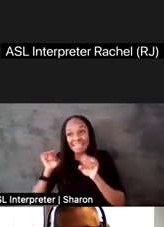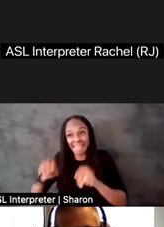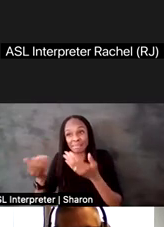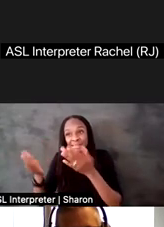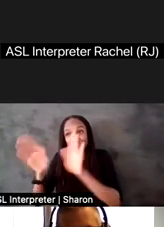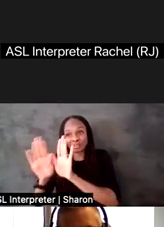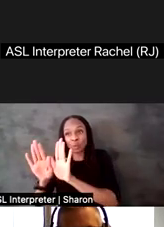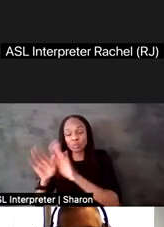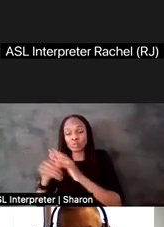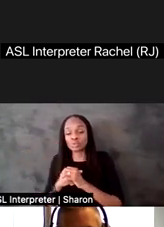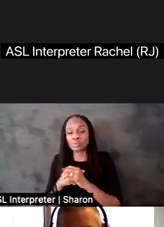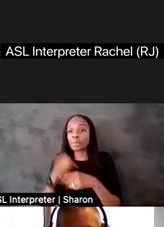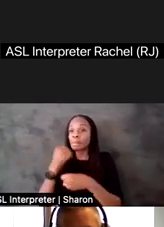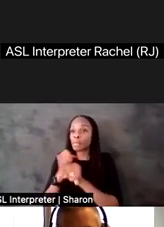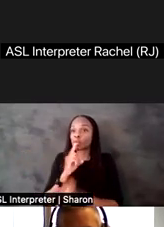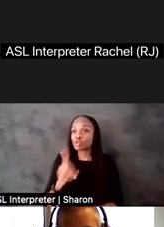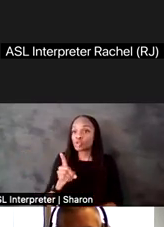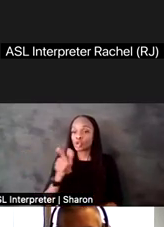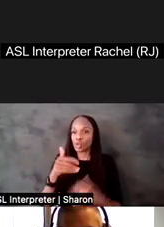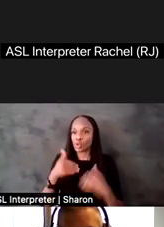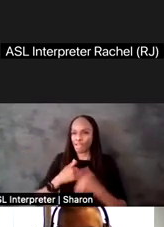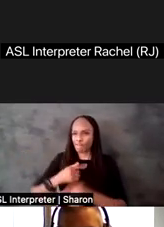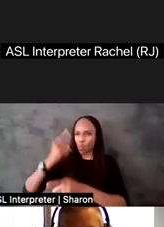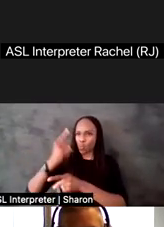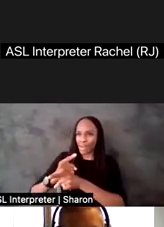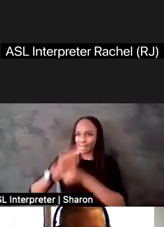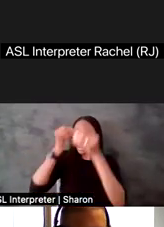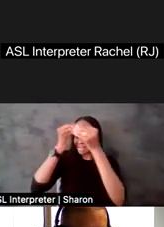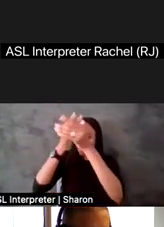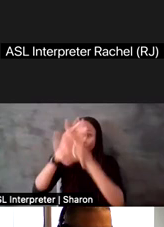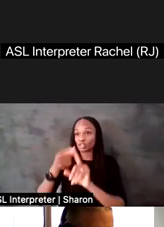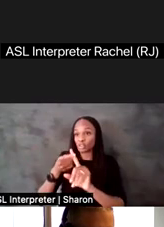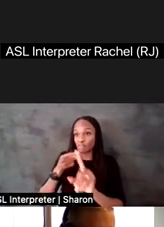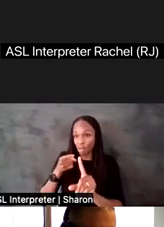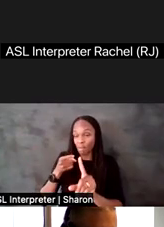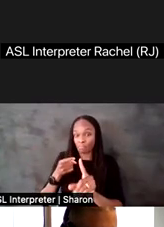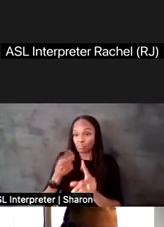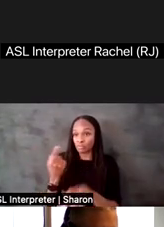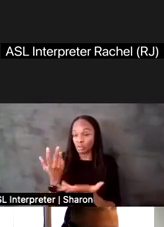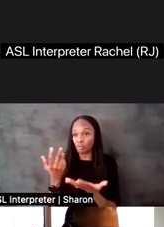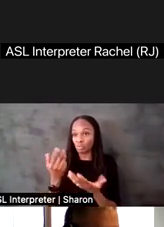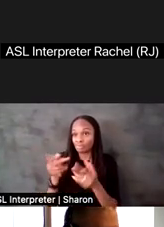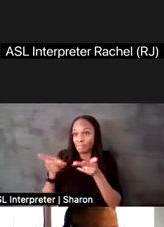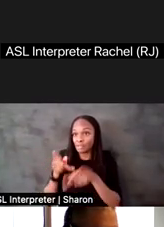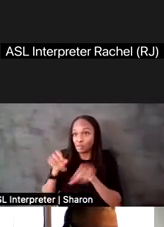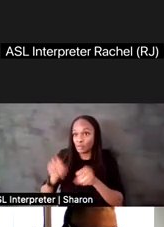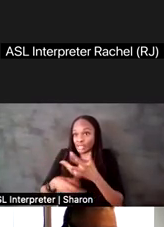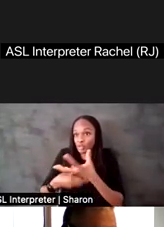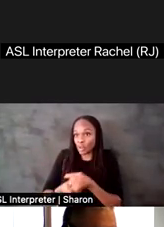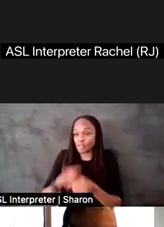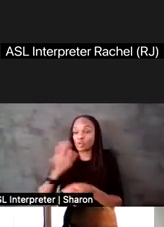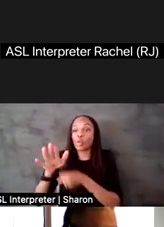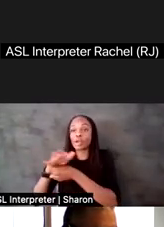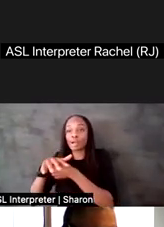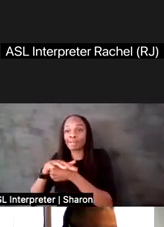sure that you are getting accurate information from trusted sources. So your local